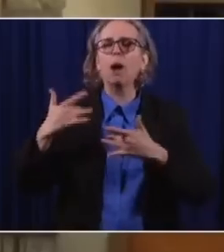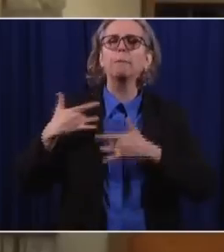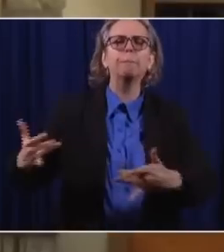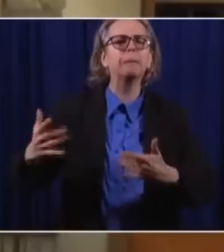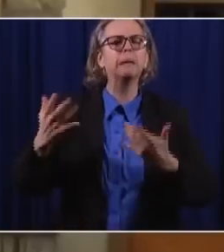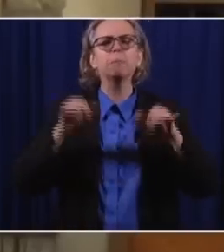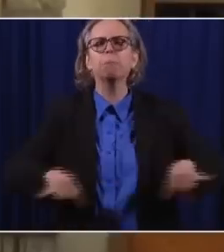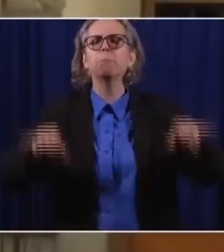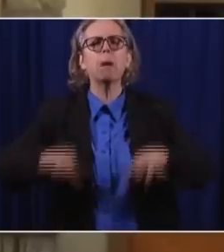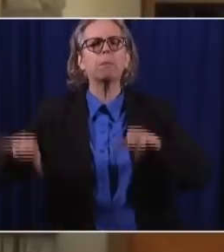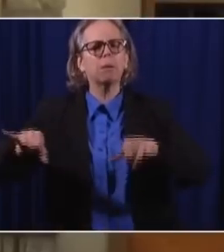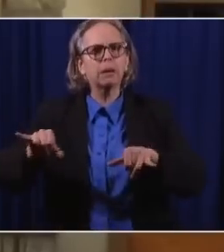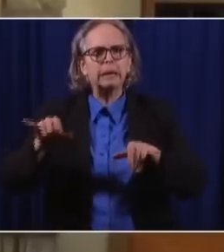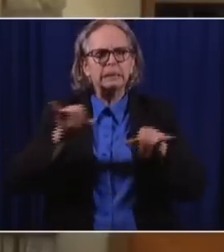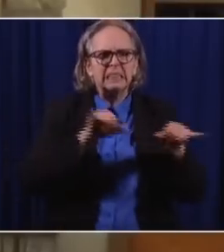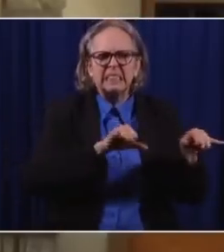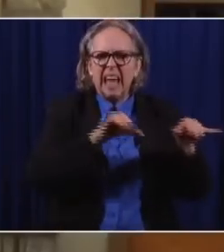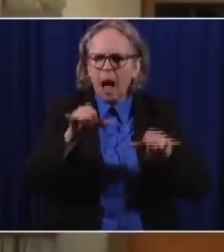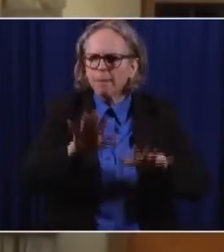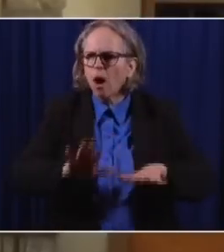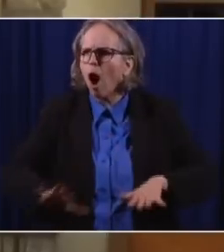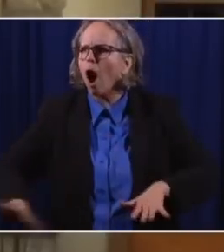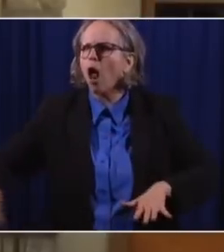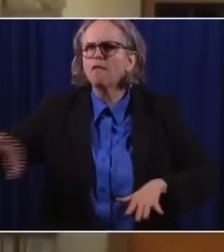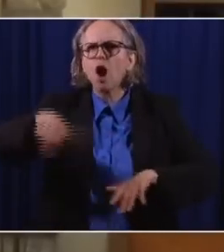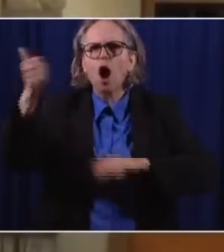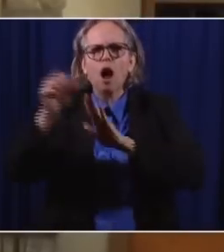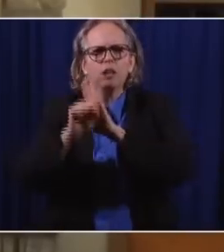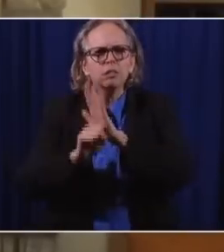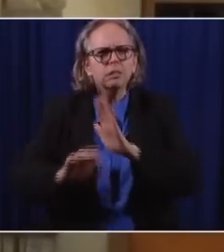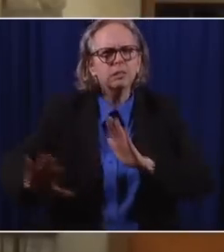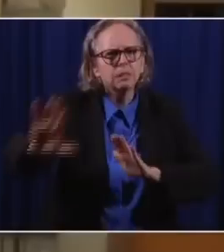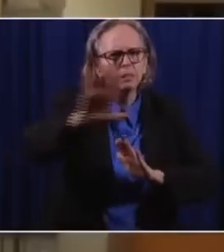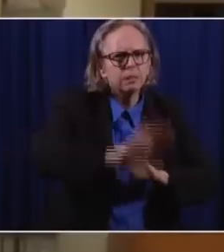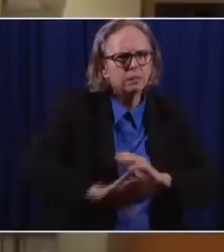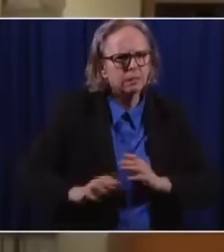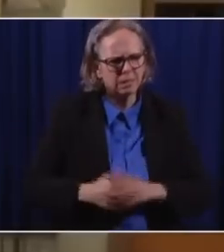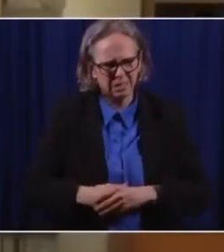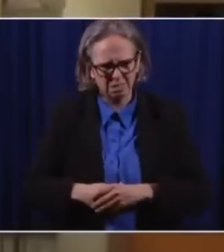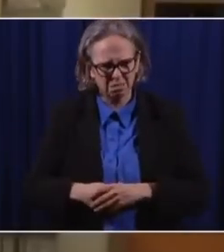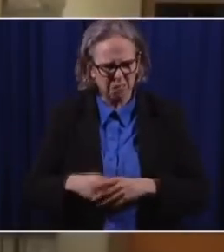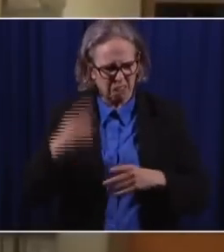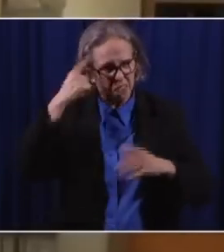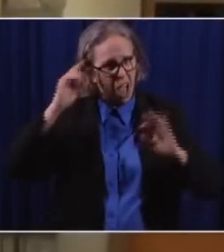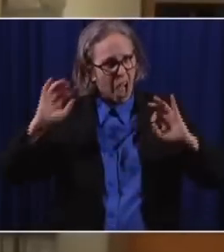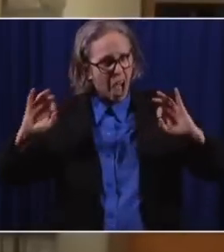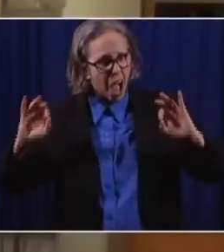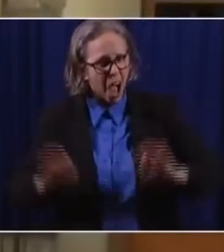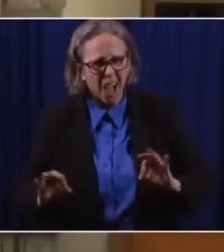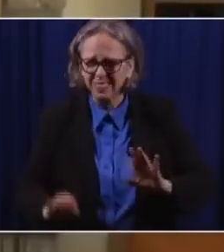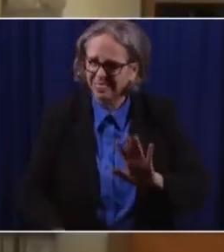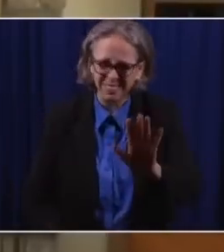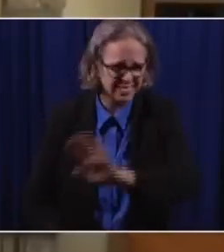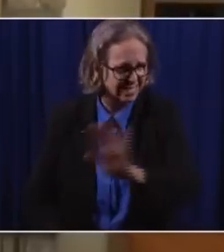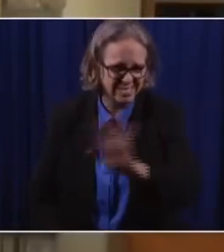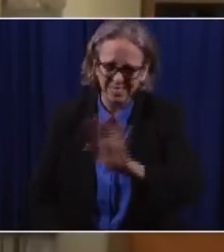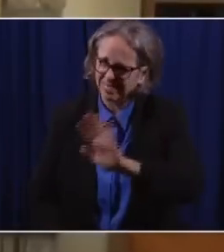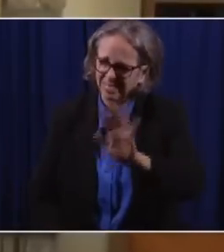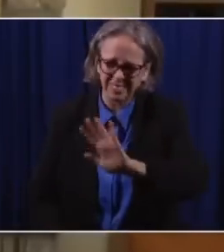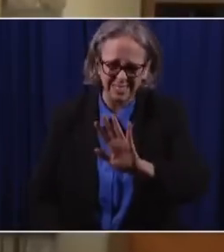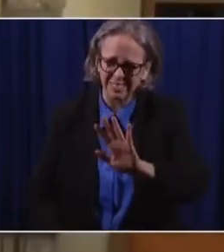let their guard down. If you live in a yellow county, you can't let your guard down there either.